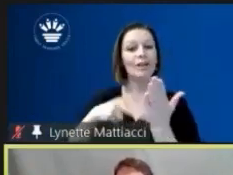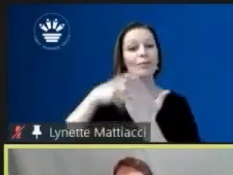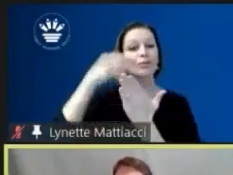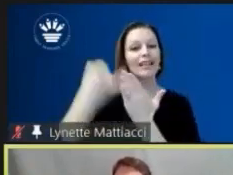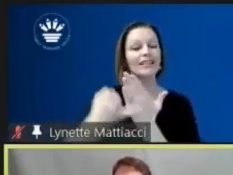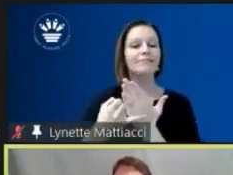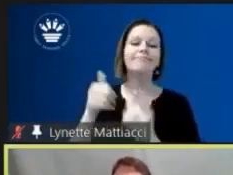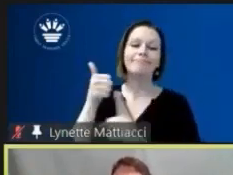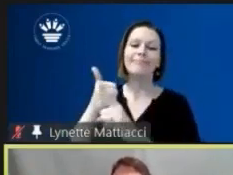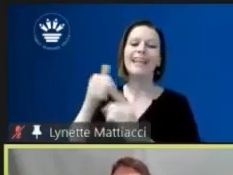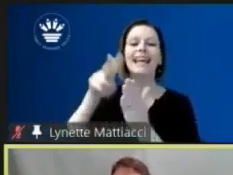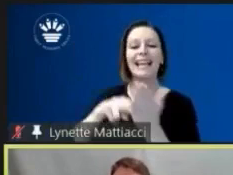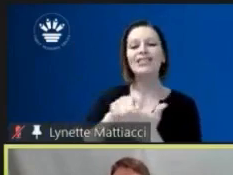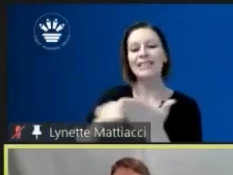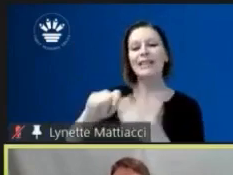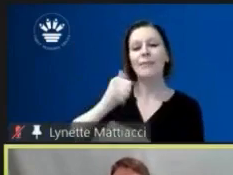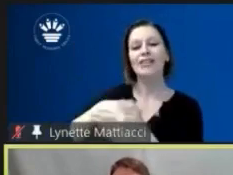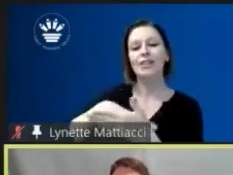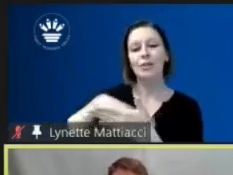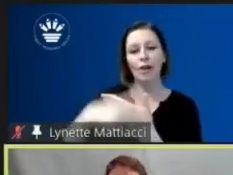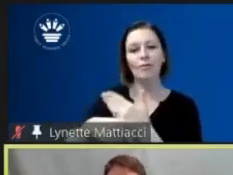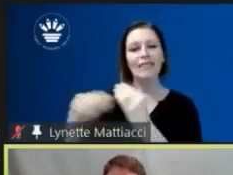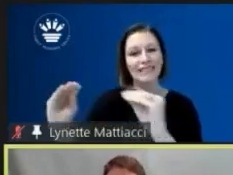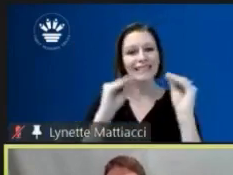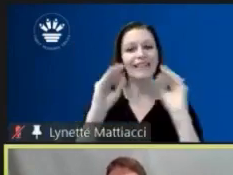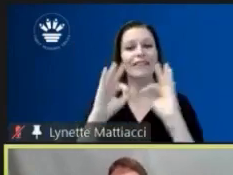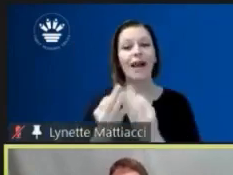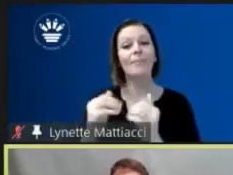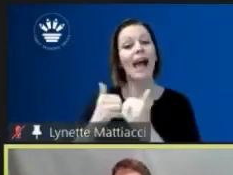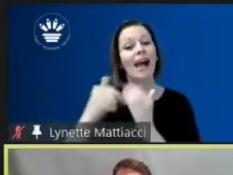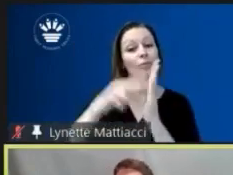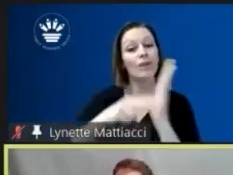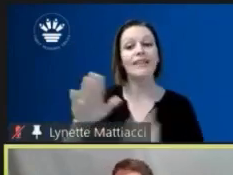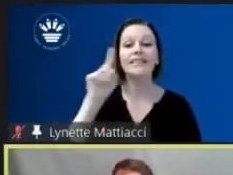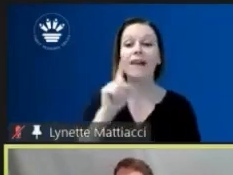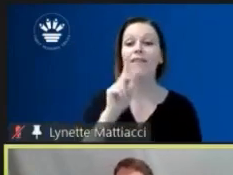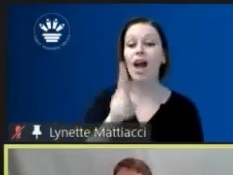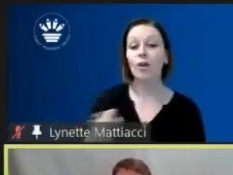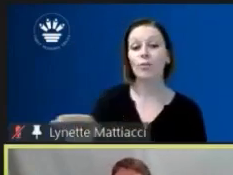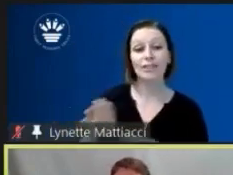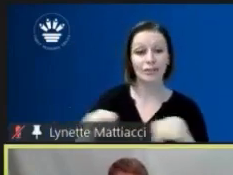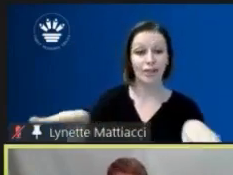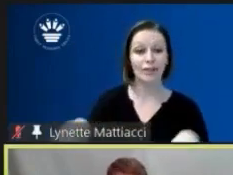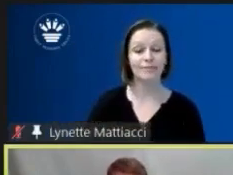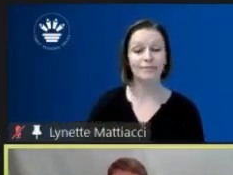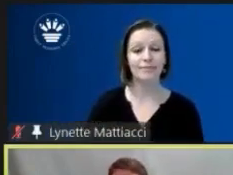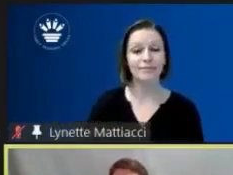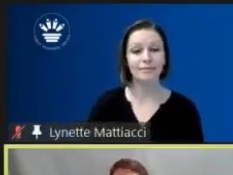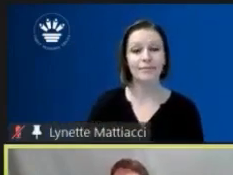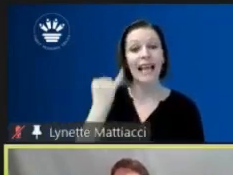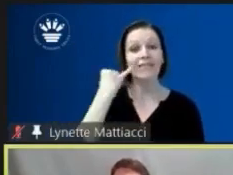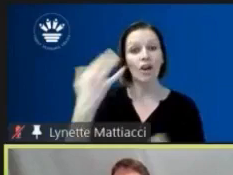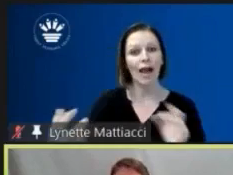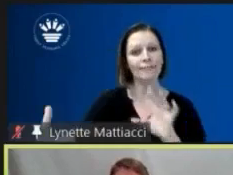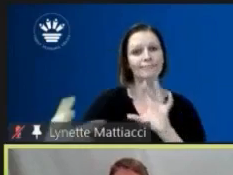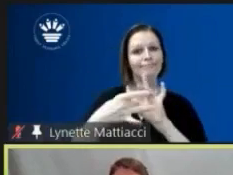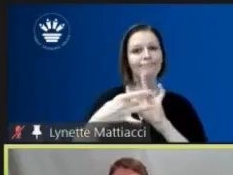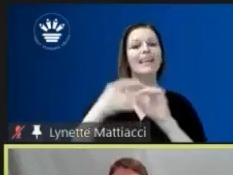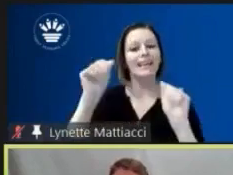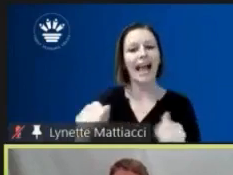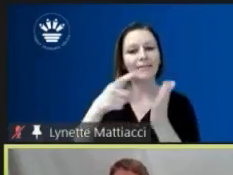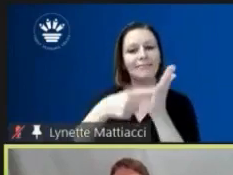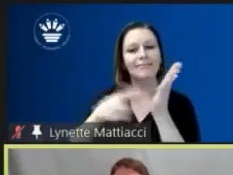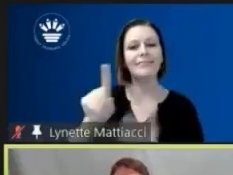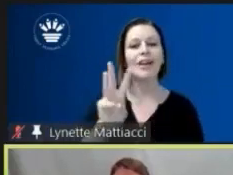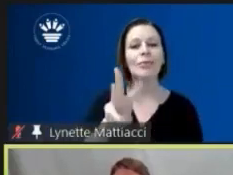offer free family ASL services, ASL classes, and we also have the Shared Reading Project, which is a